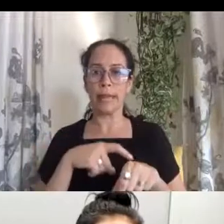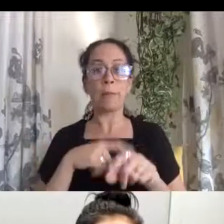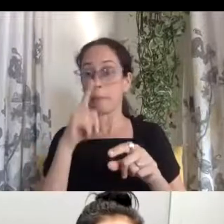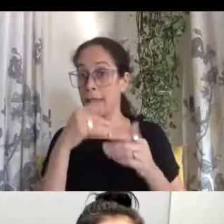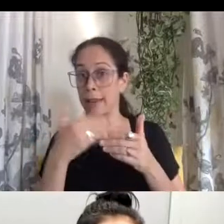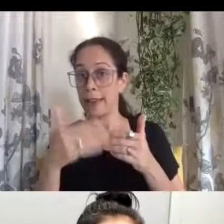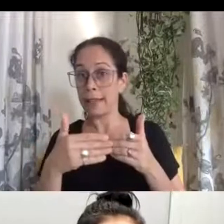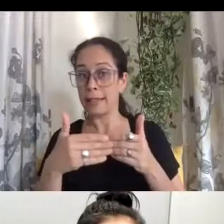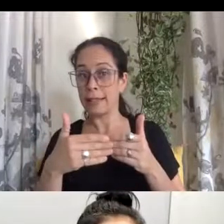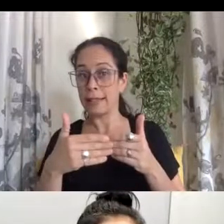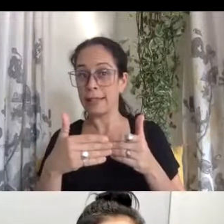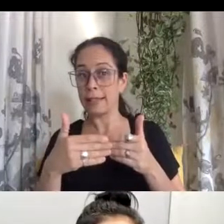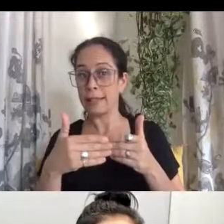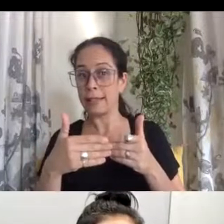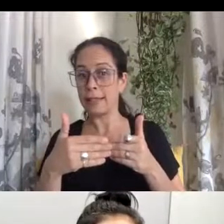slide.